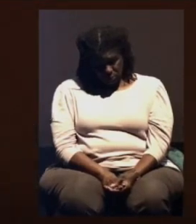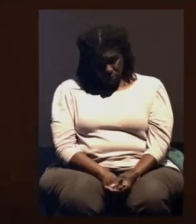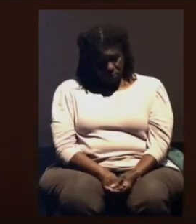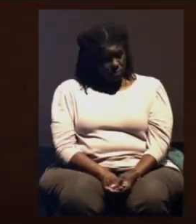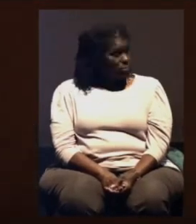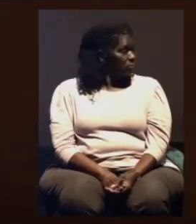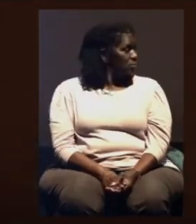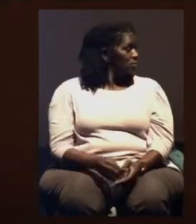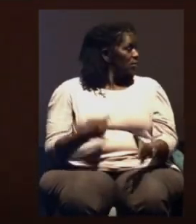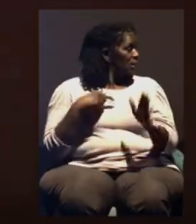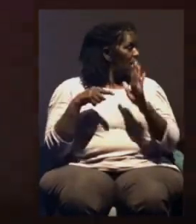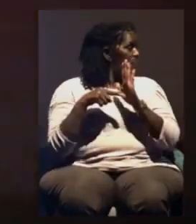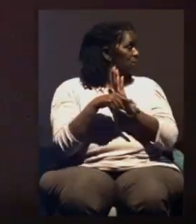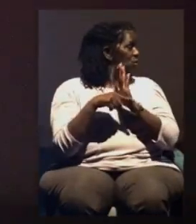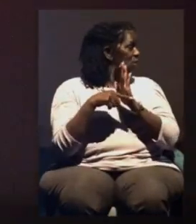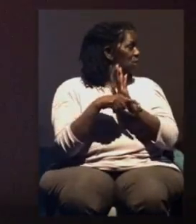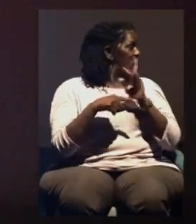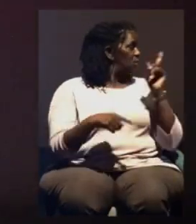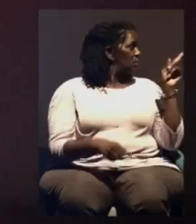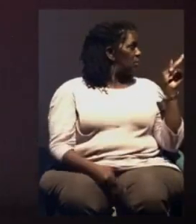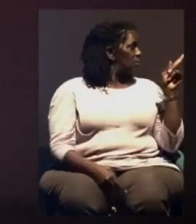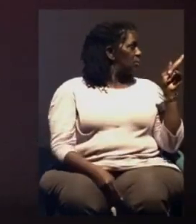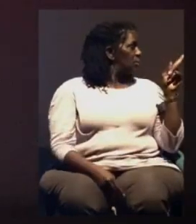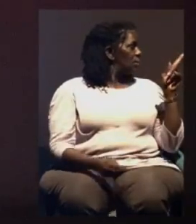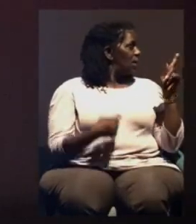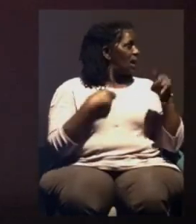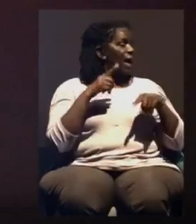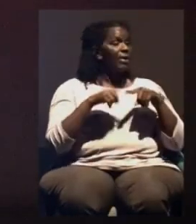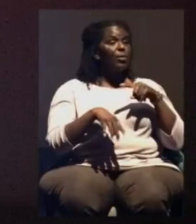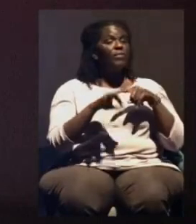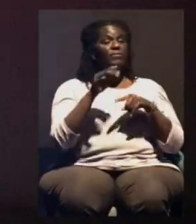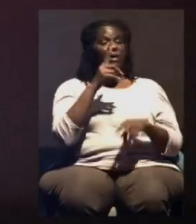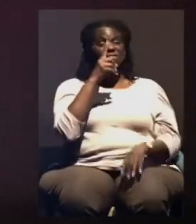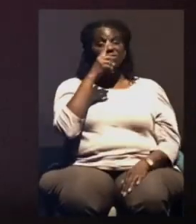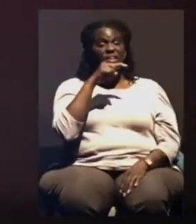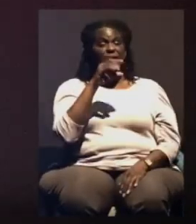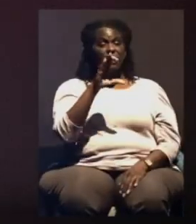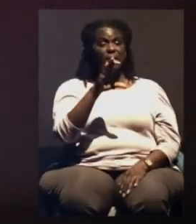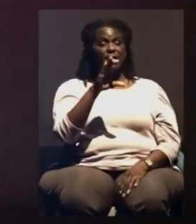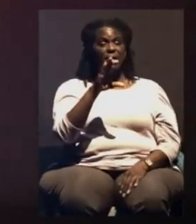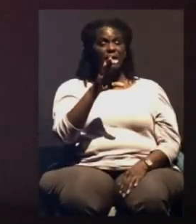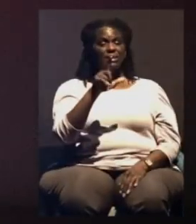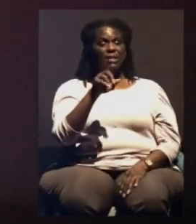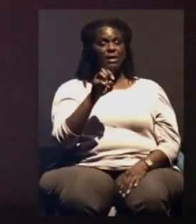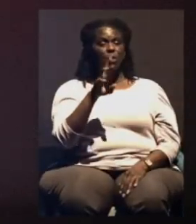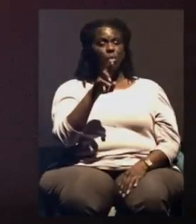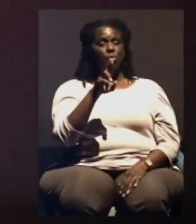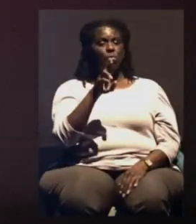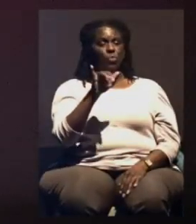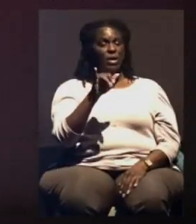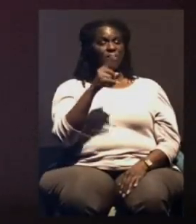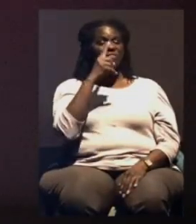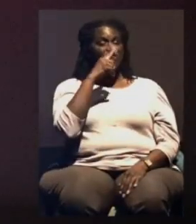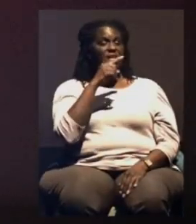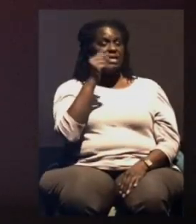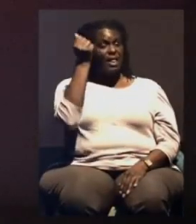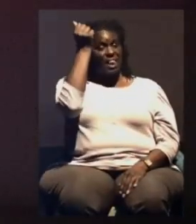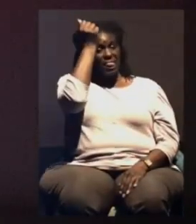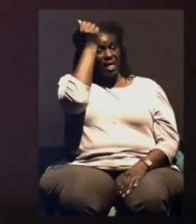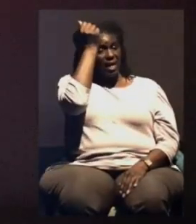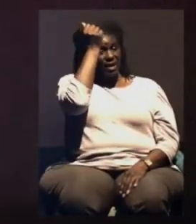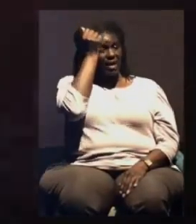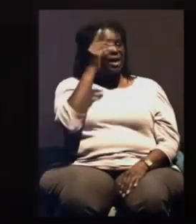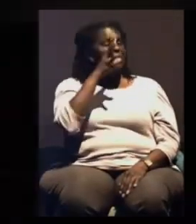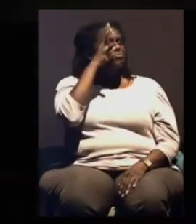And I'm cheating on this one because I couldn't find any fake celery online. So this is fake lettuce, but